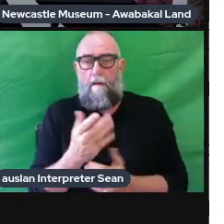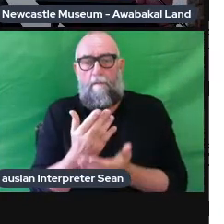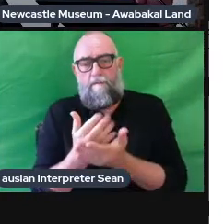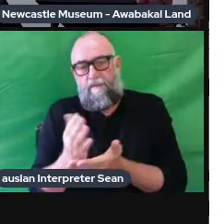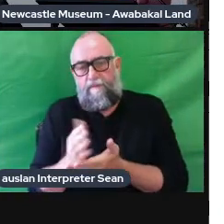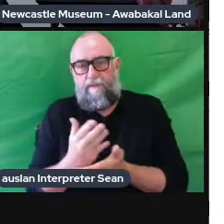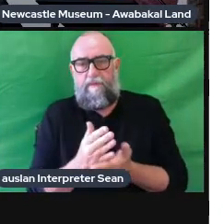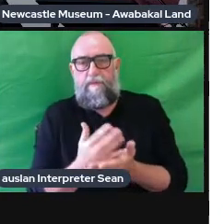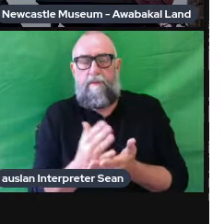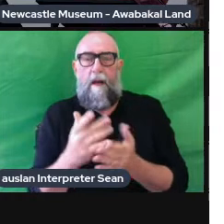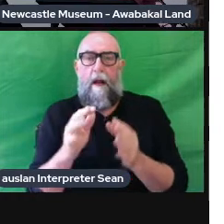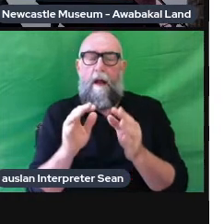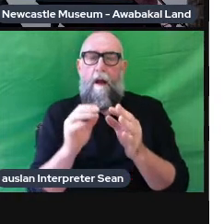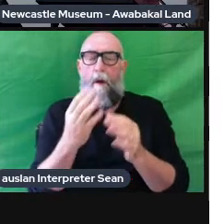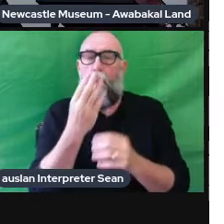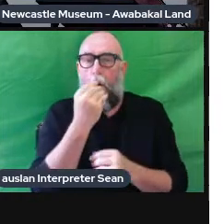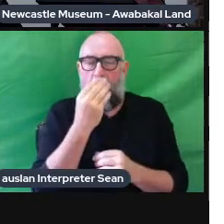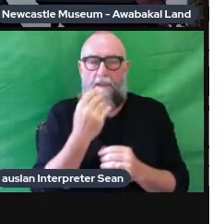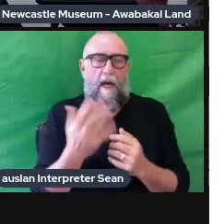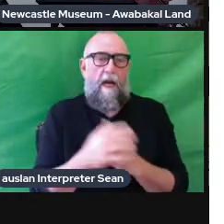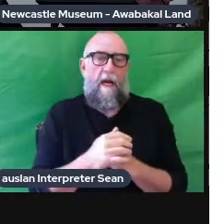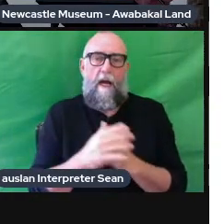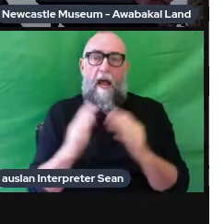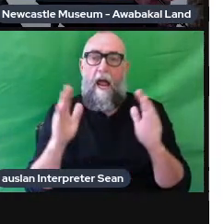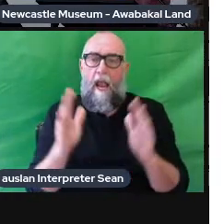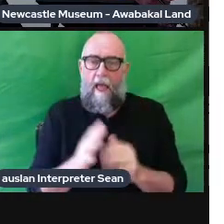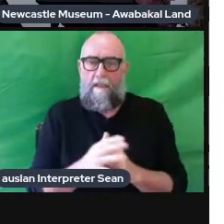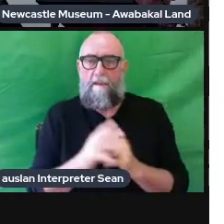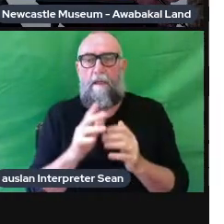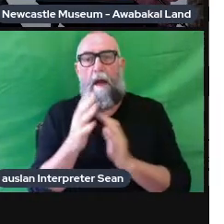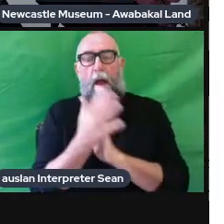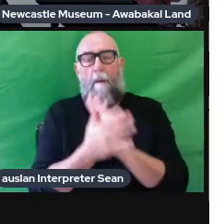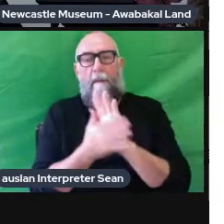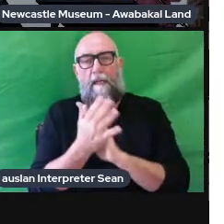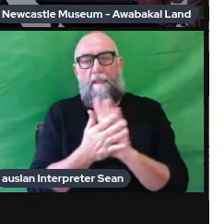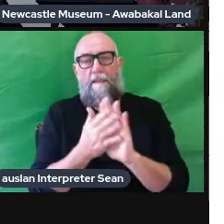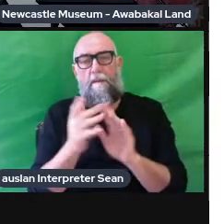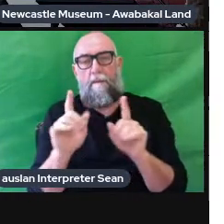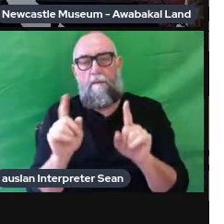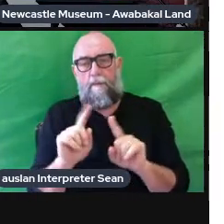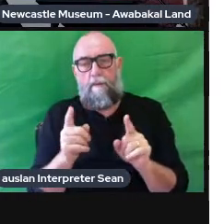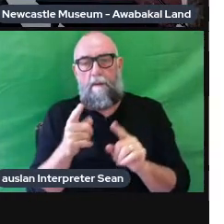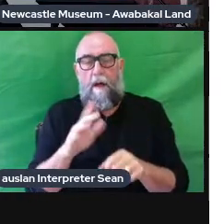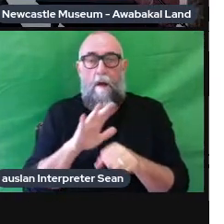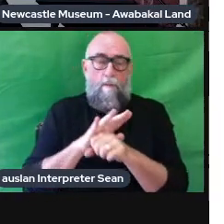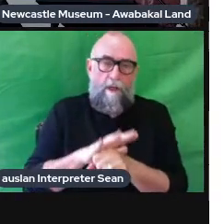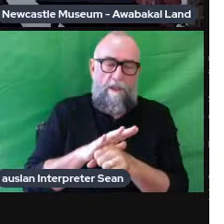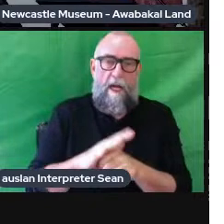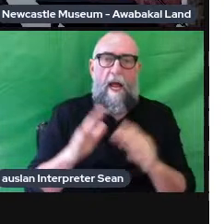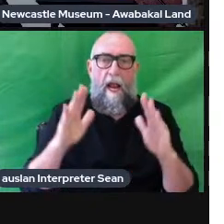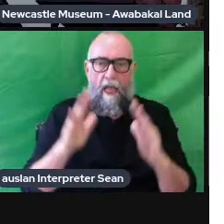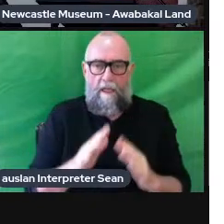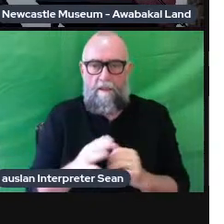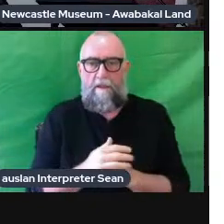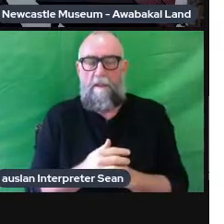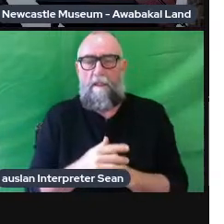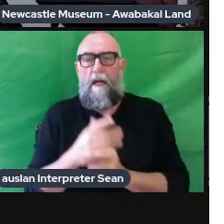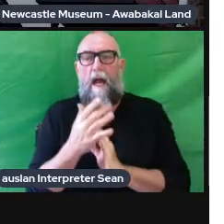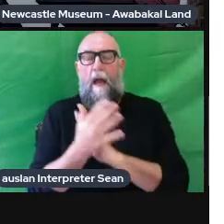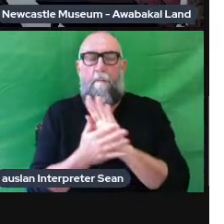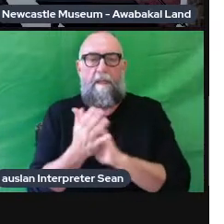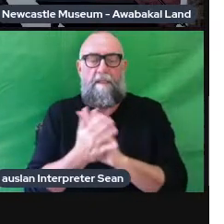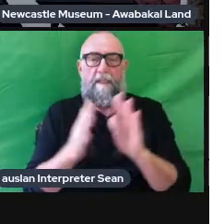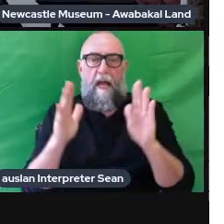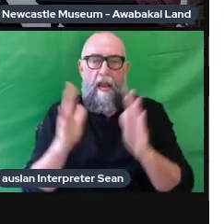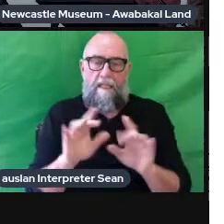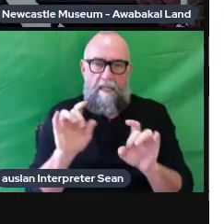from the blood circulation. So if there's less volume in those blood vessels, there's also less pressure and less damage caused to those